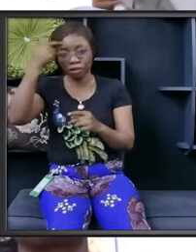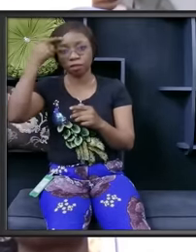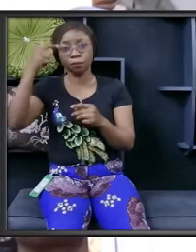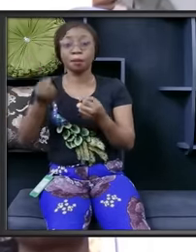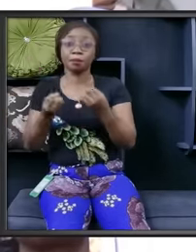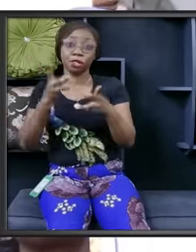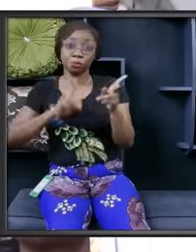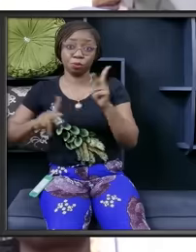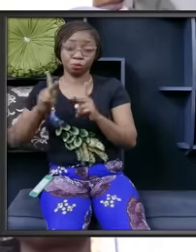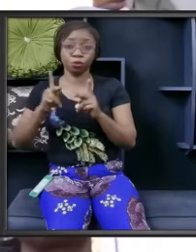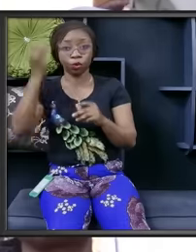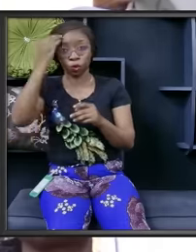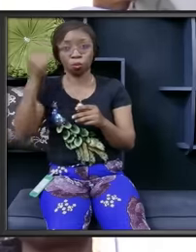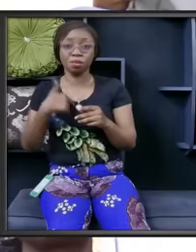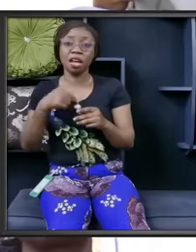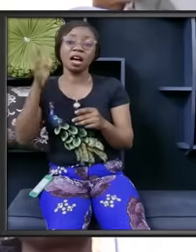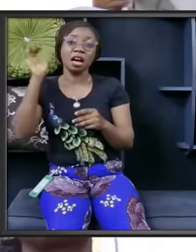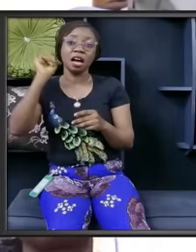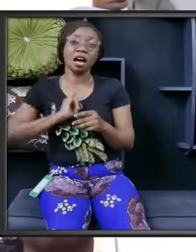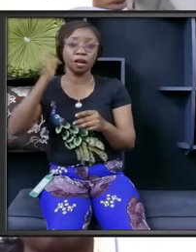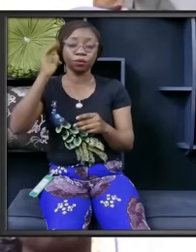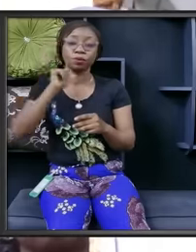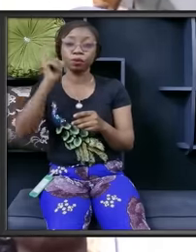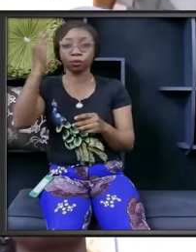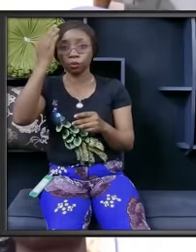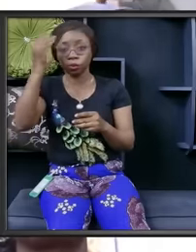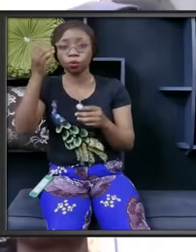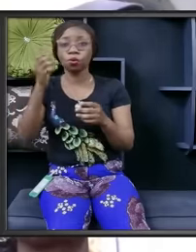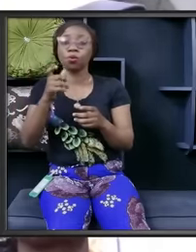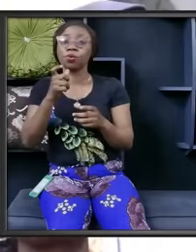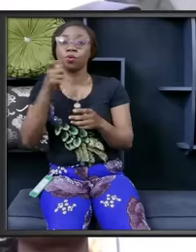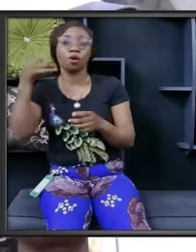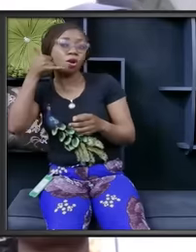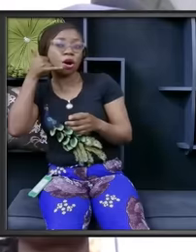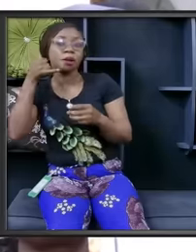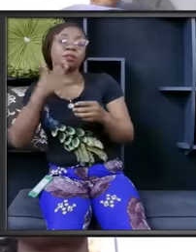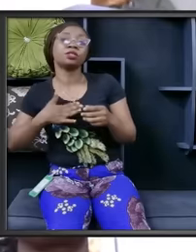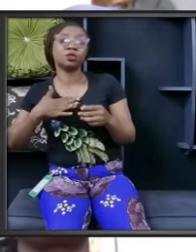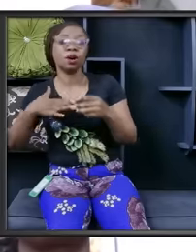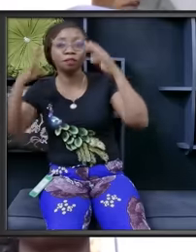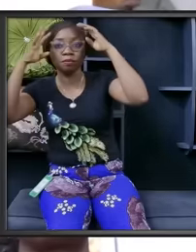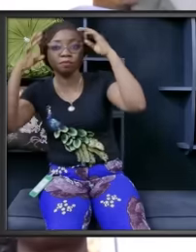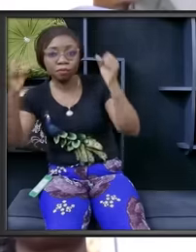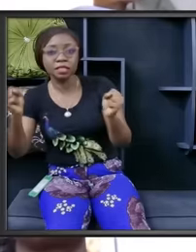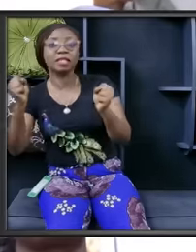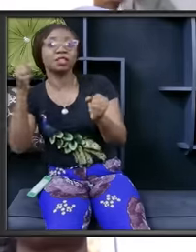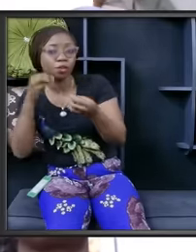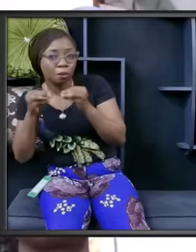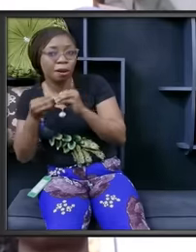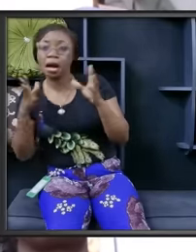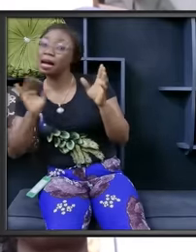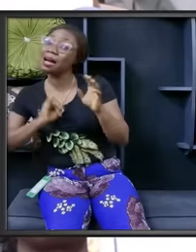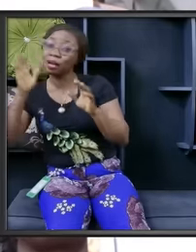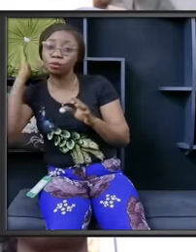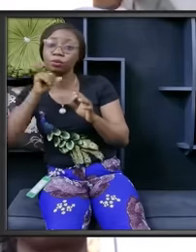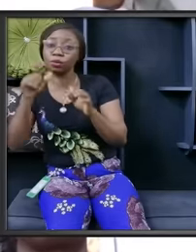So I no go know who can call this person. Say, I beg you get Presdo number, Ogechi. Make I call. I no go know.